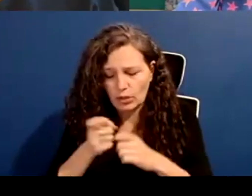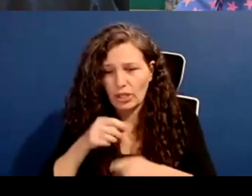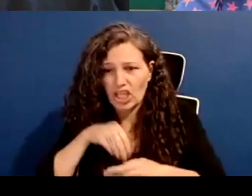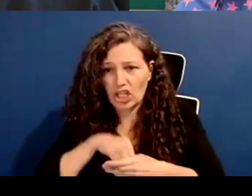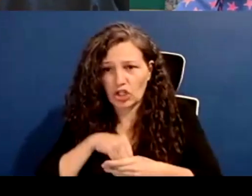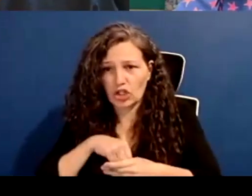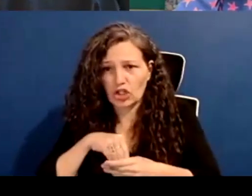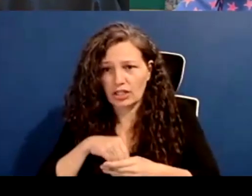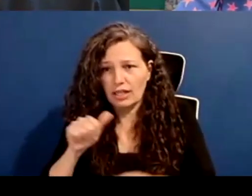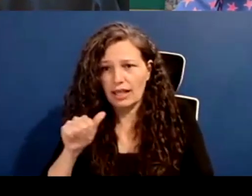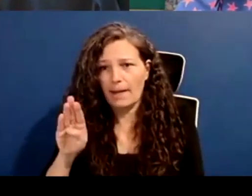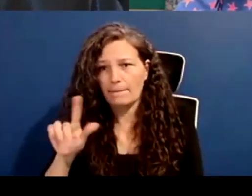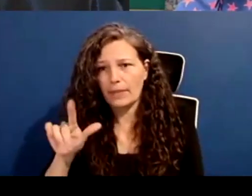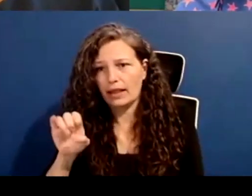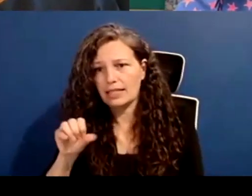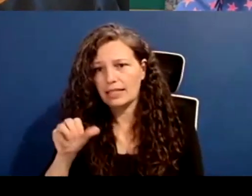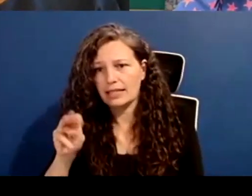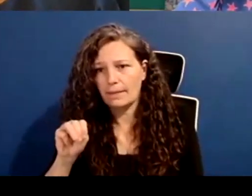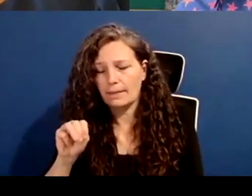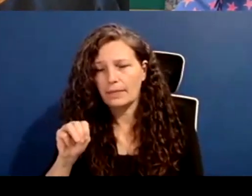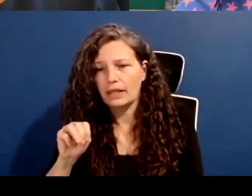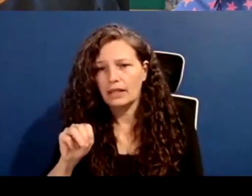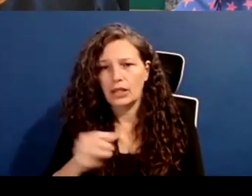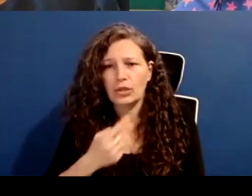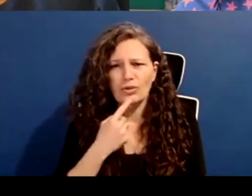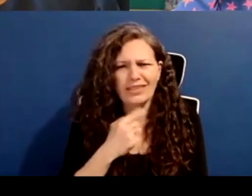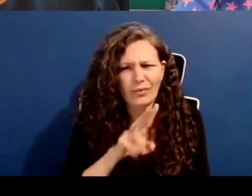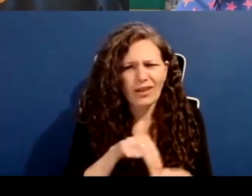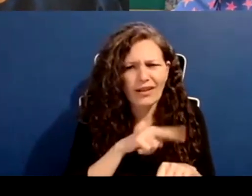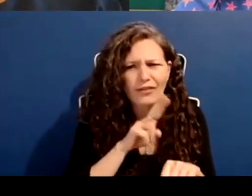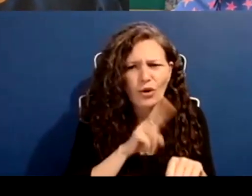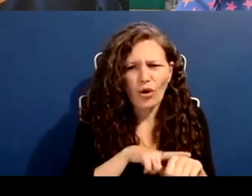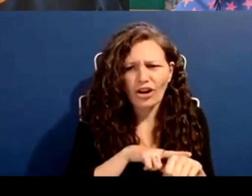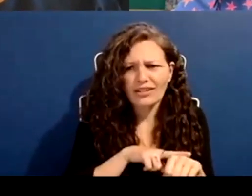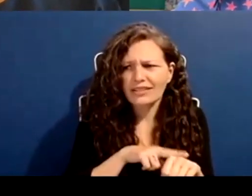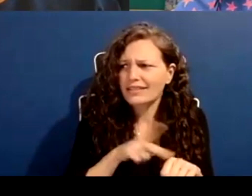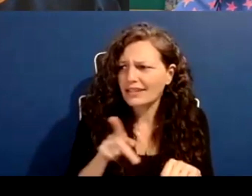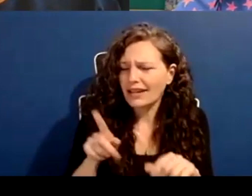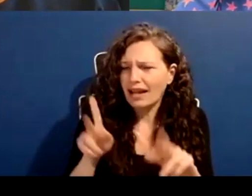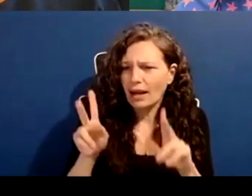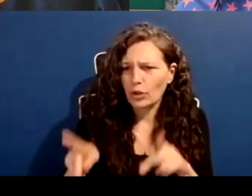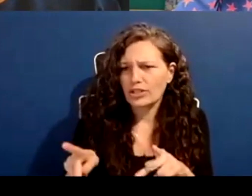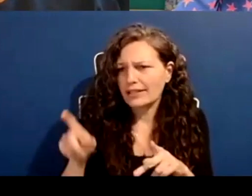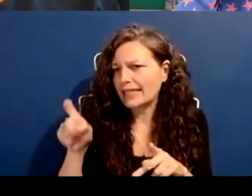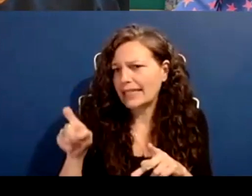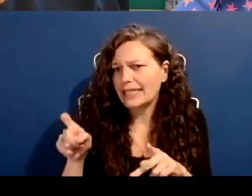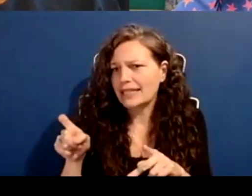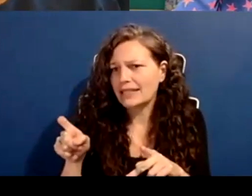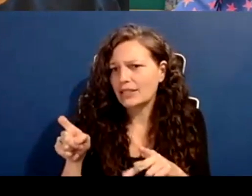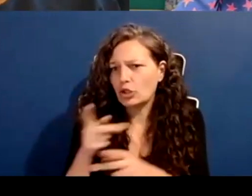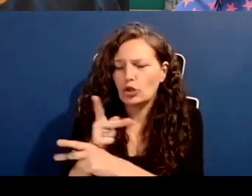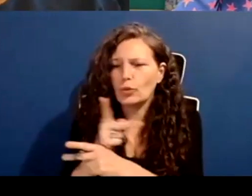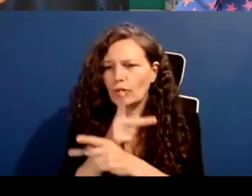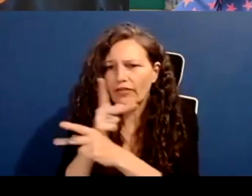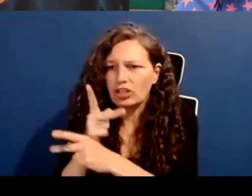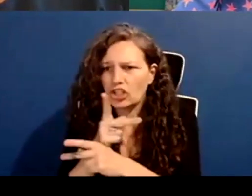to say, well, of course, he needs their supervision, he needs their help because he doesn't